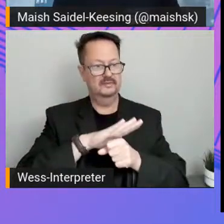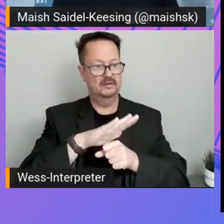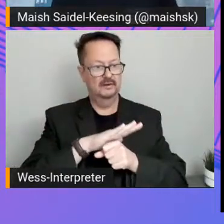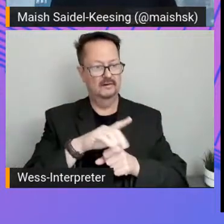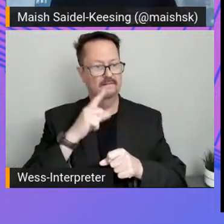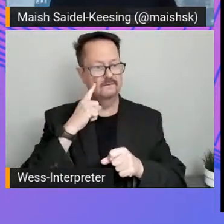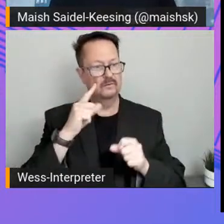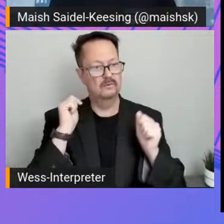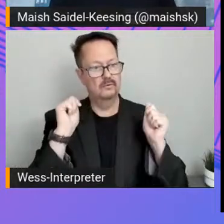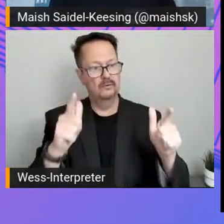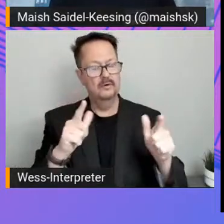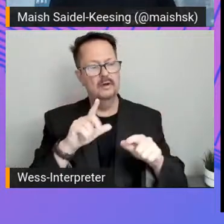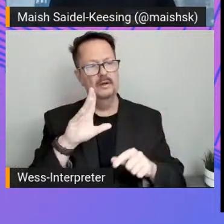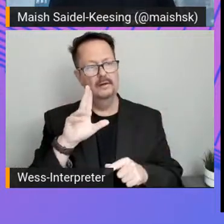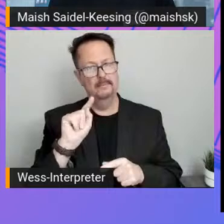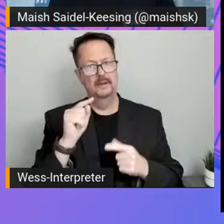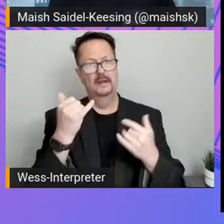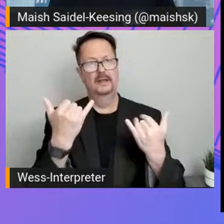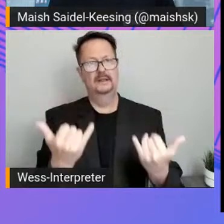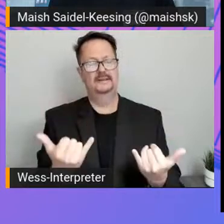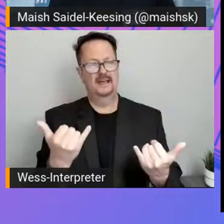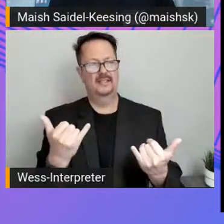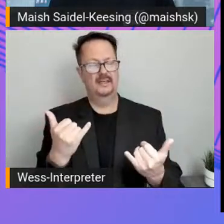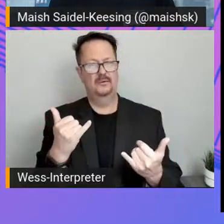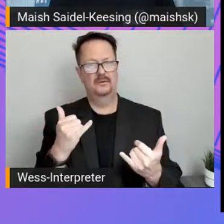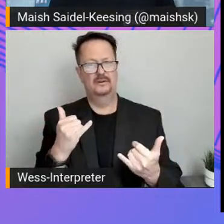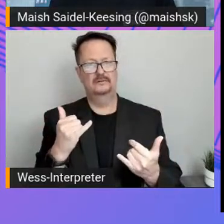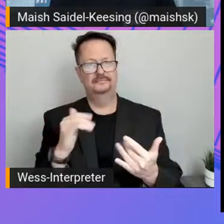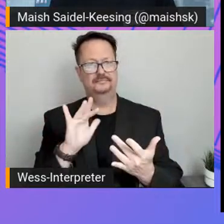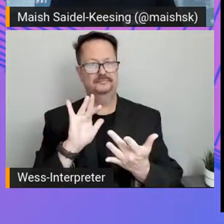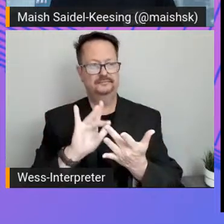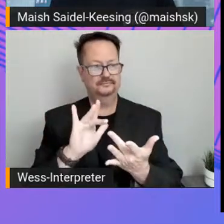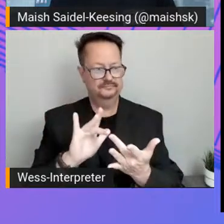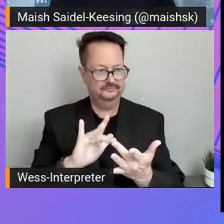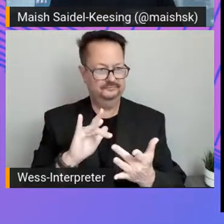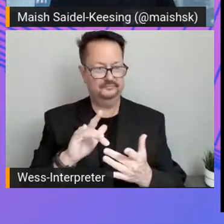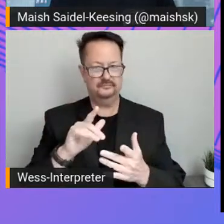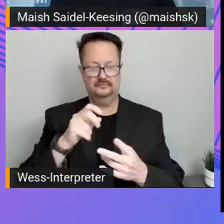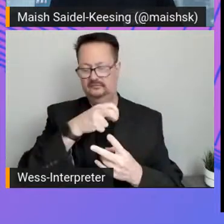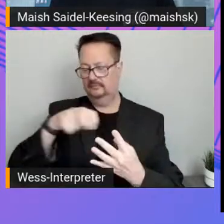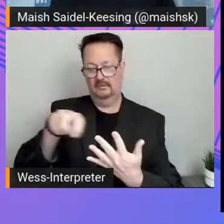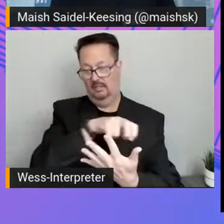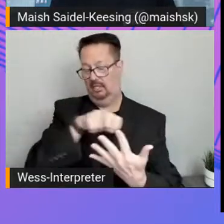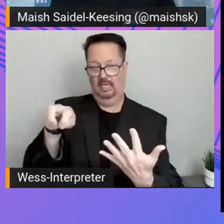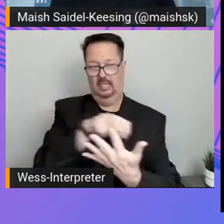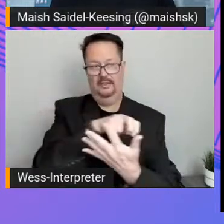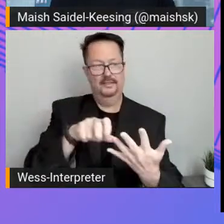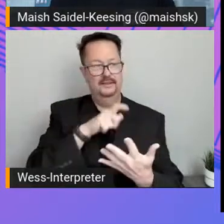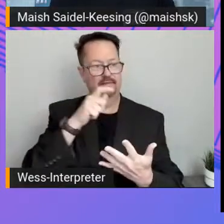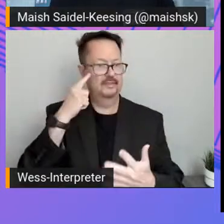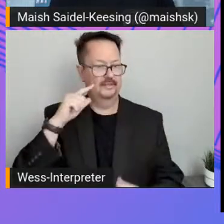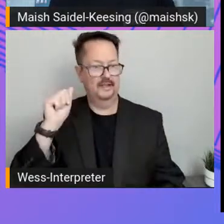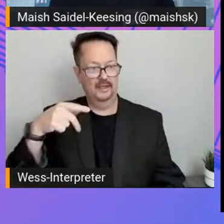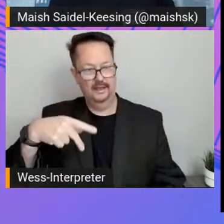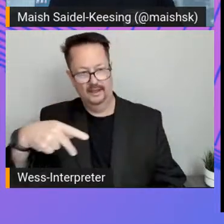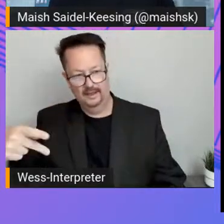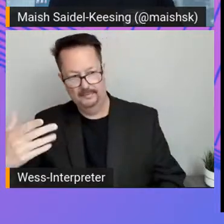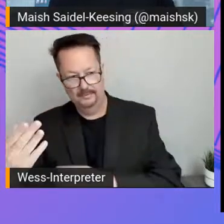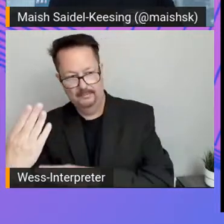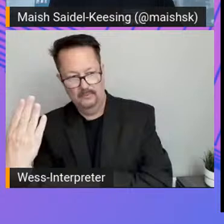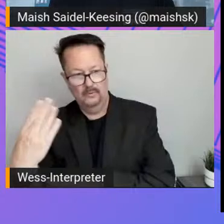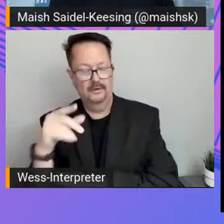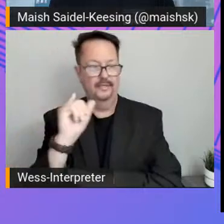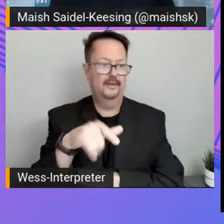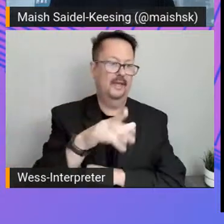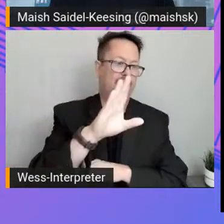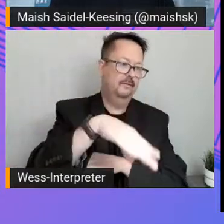But now they weren't context switching. They weren't having to think about all the different applications. One in the morning they're working on this team's app, in